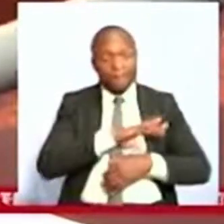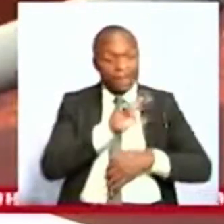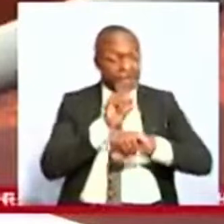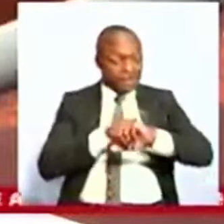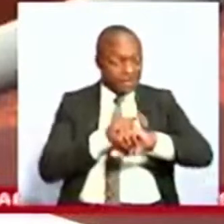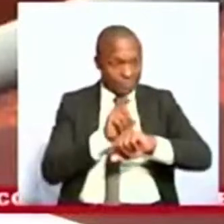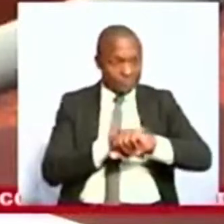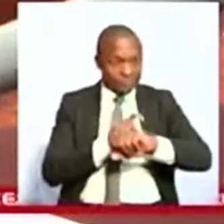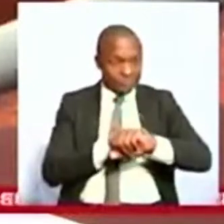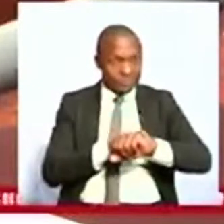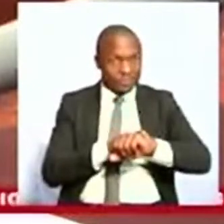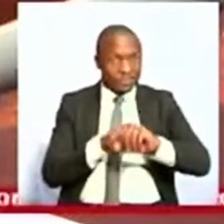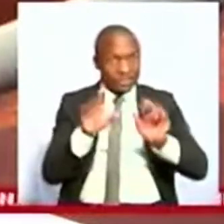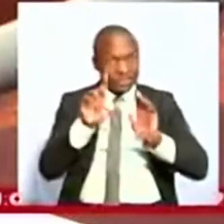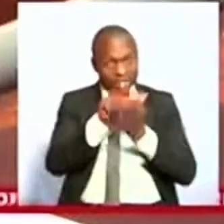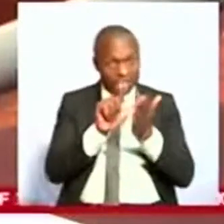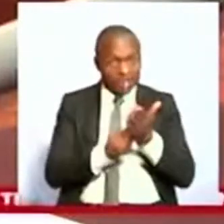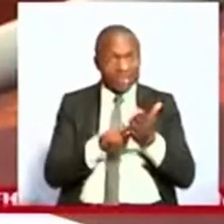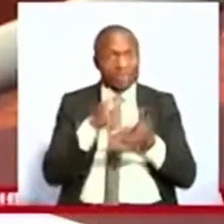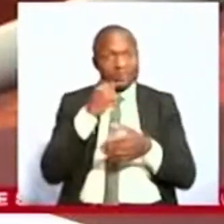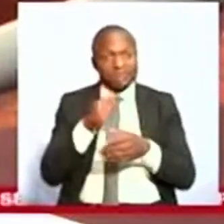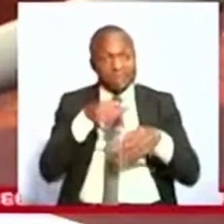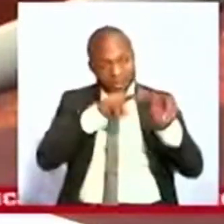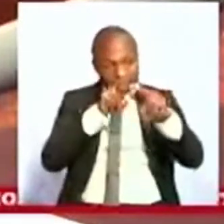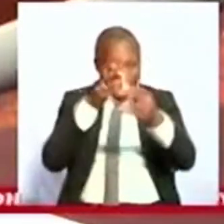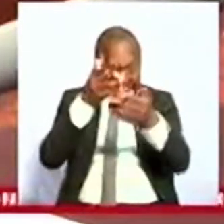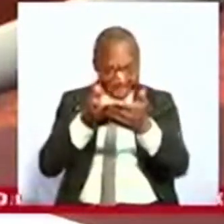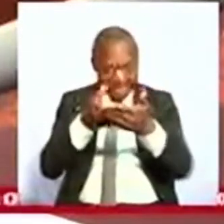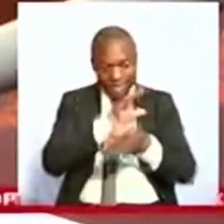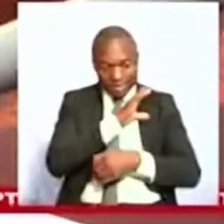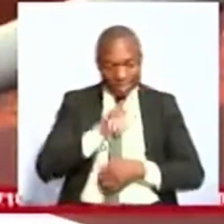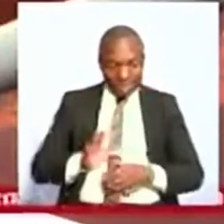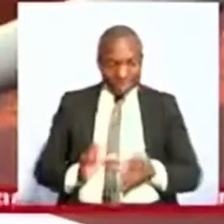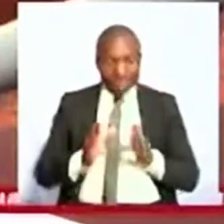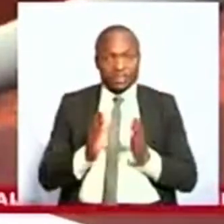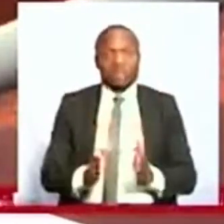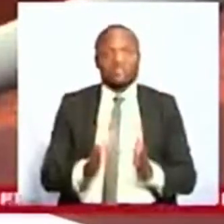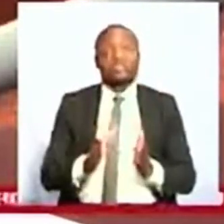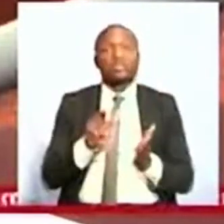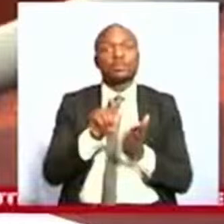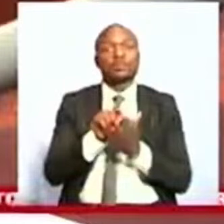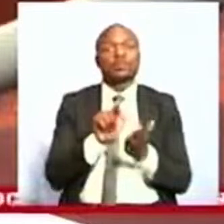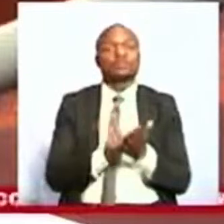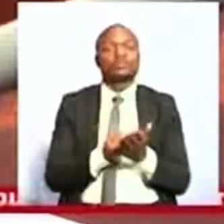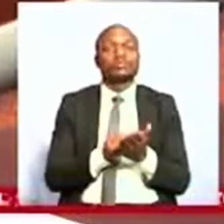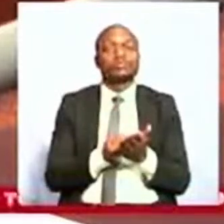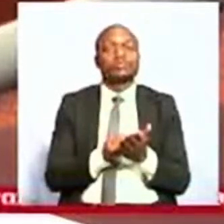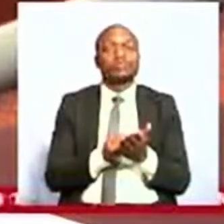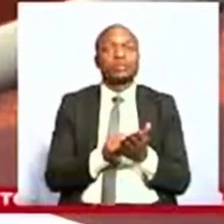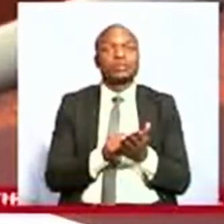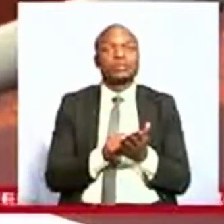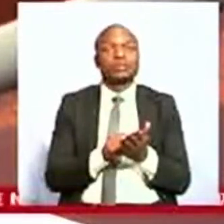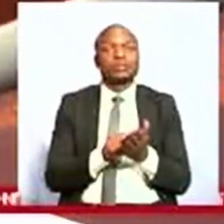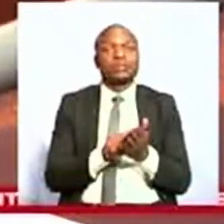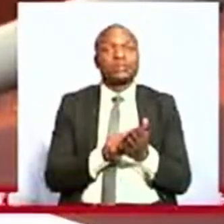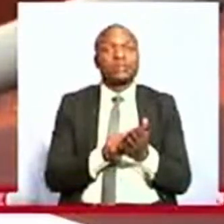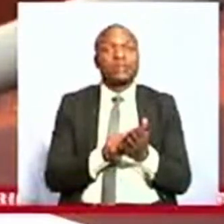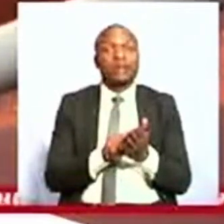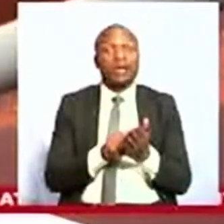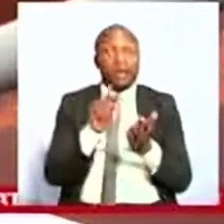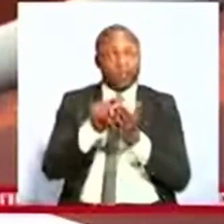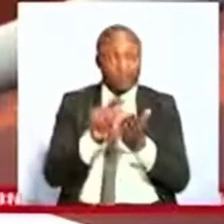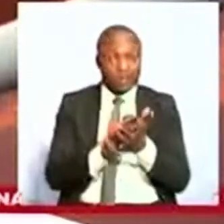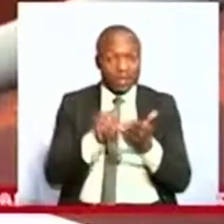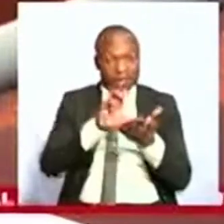provides that we observe these Christian values, and further our penal laws do away with the death penalty